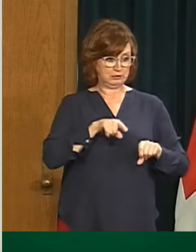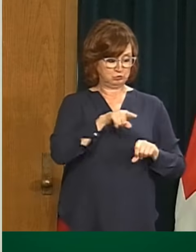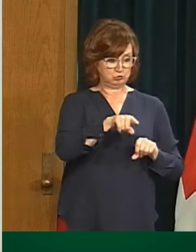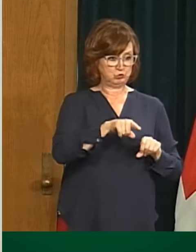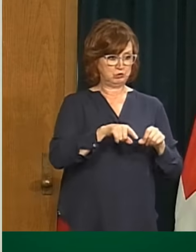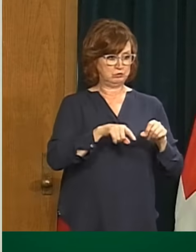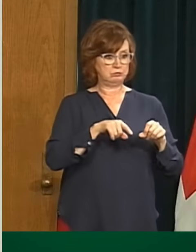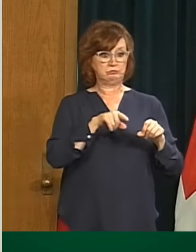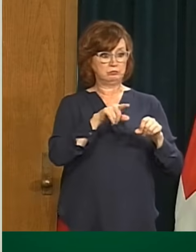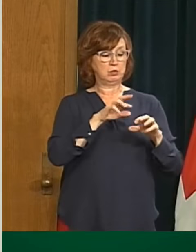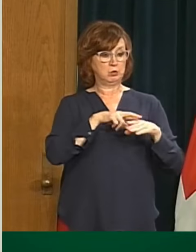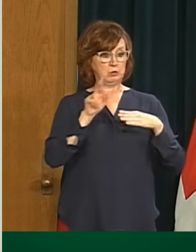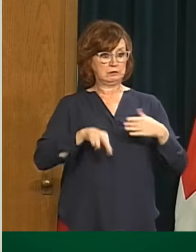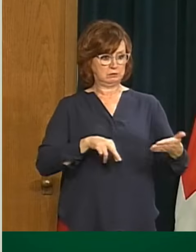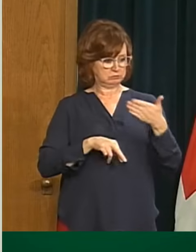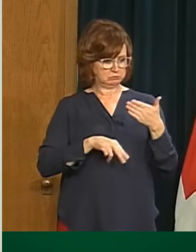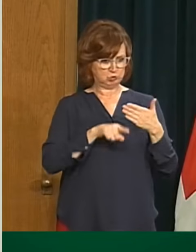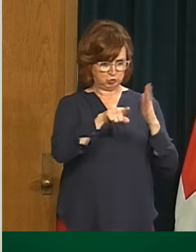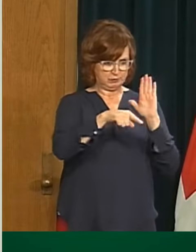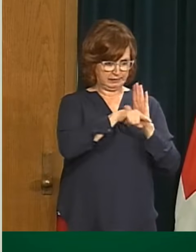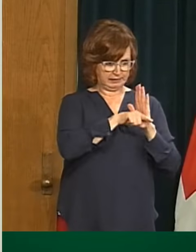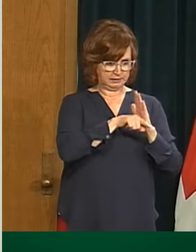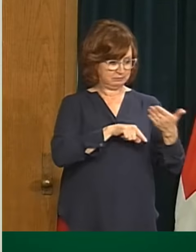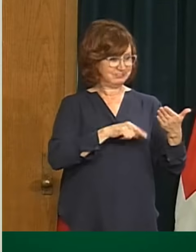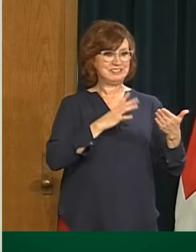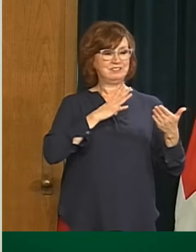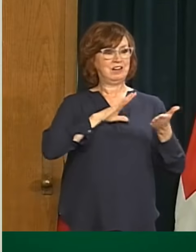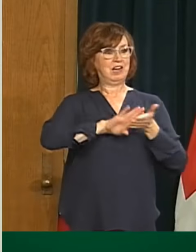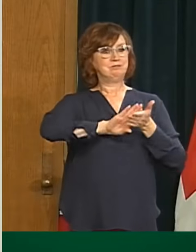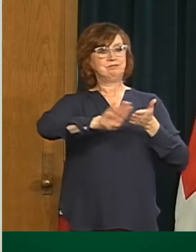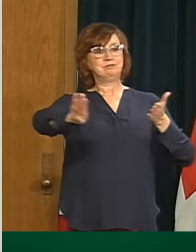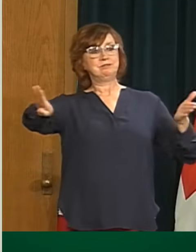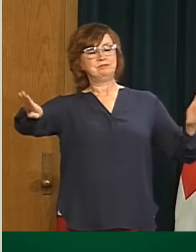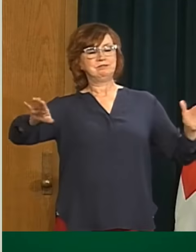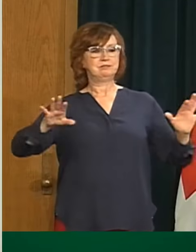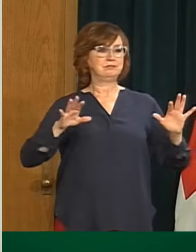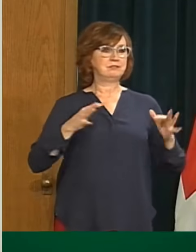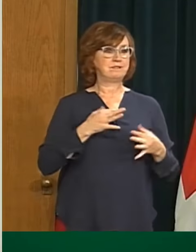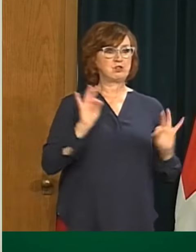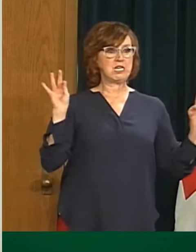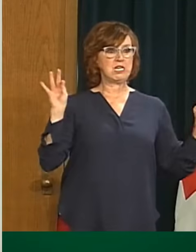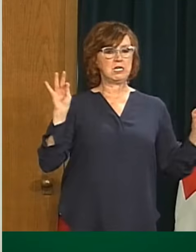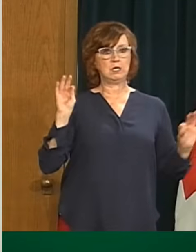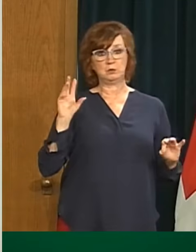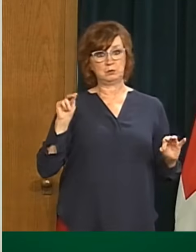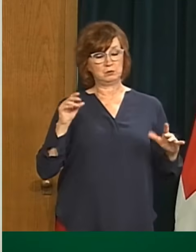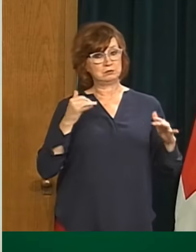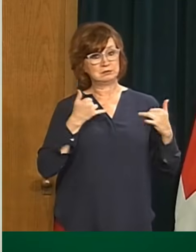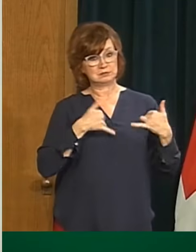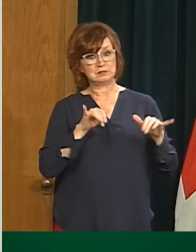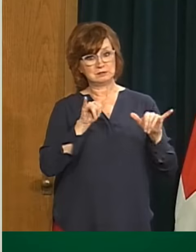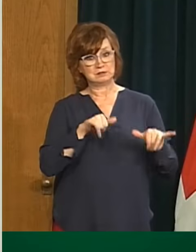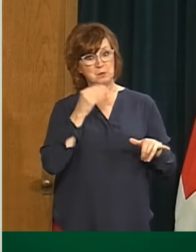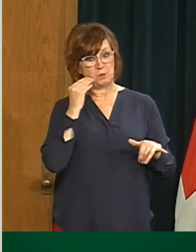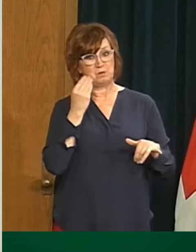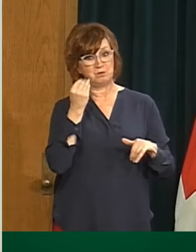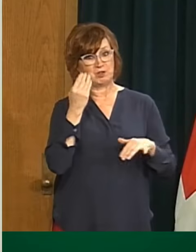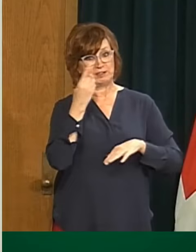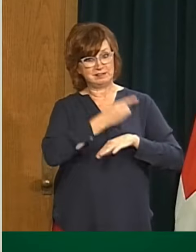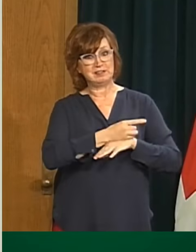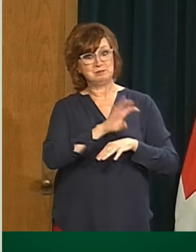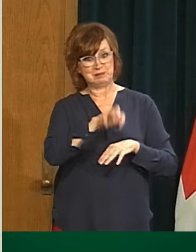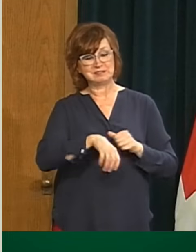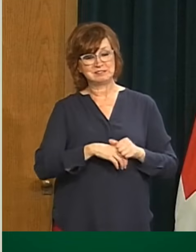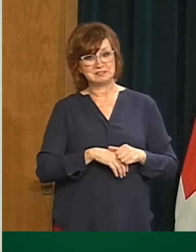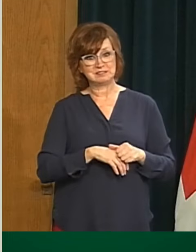isolate for 14 days because you may still, so you're not clear till you've been symptom-free for 14 days. And then if